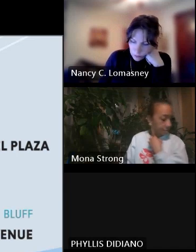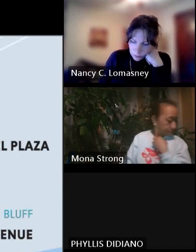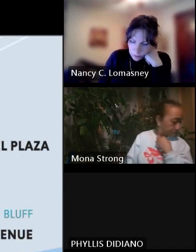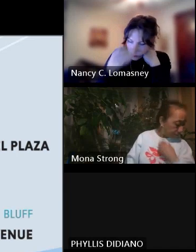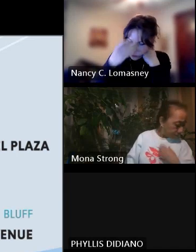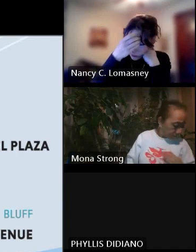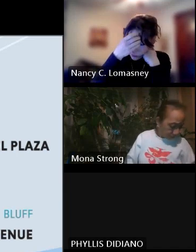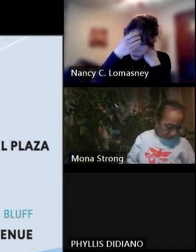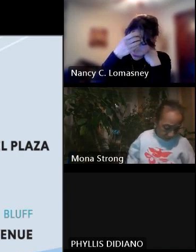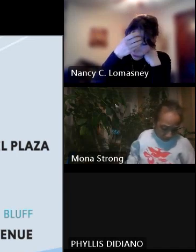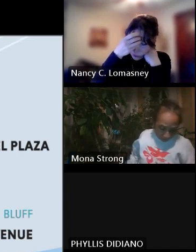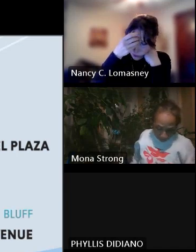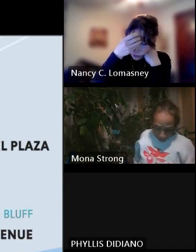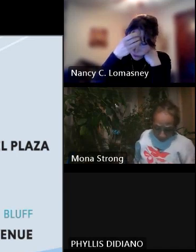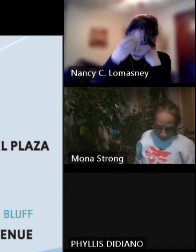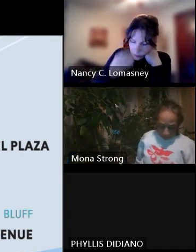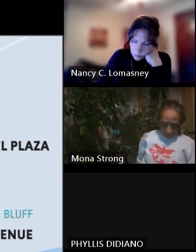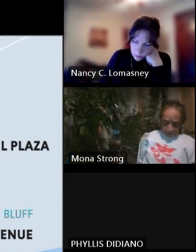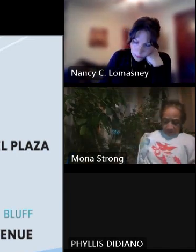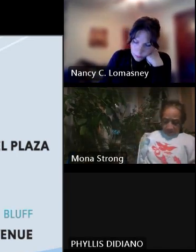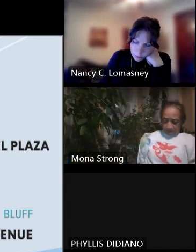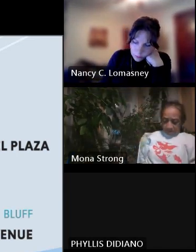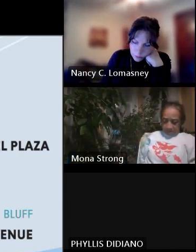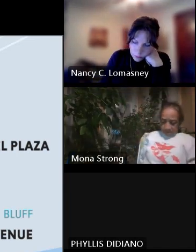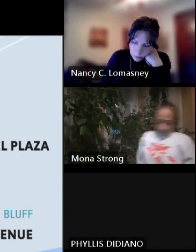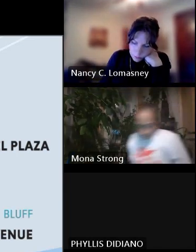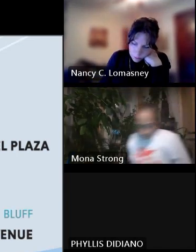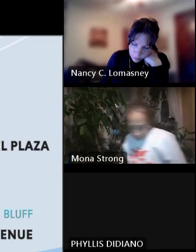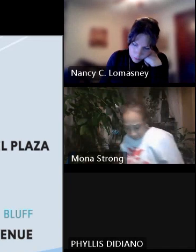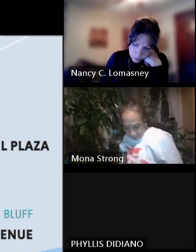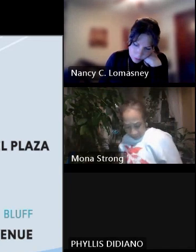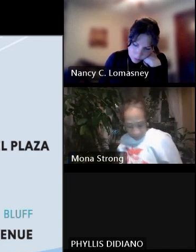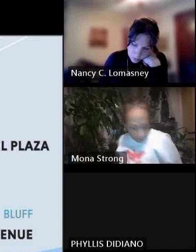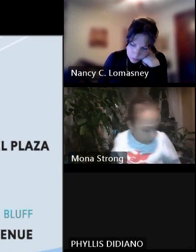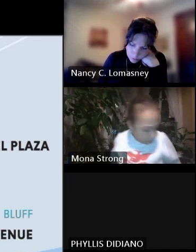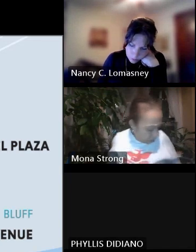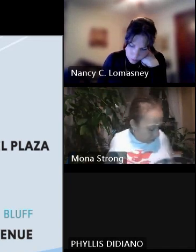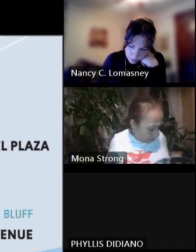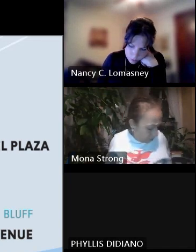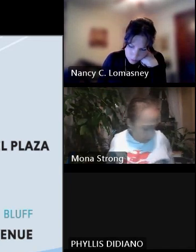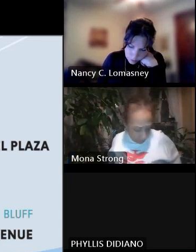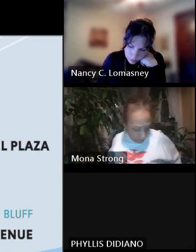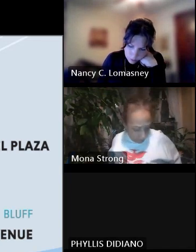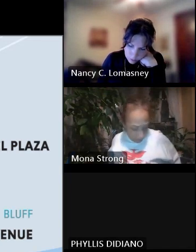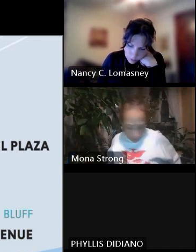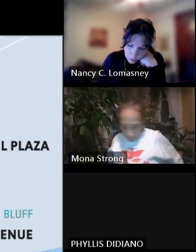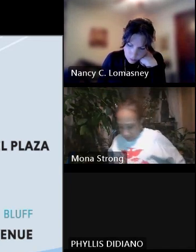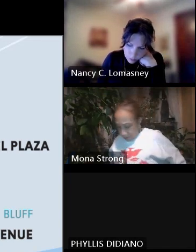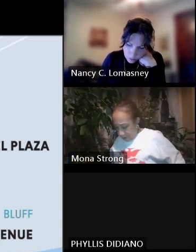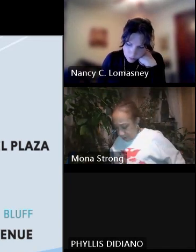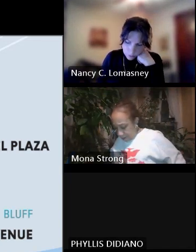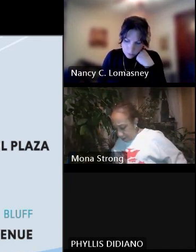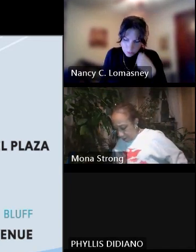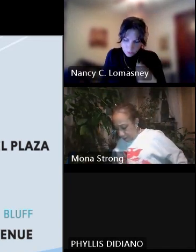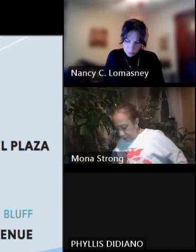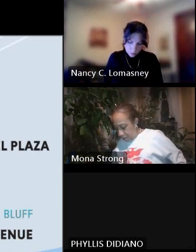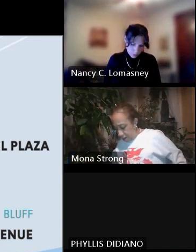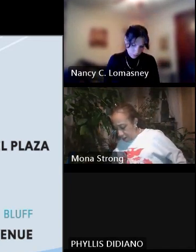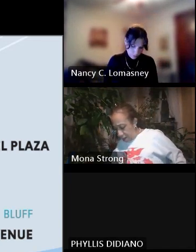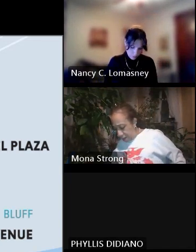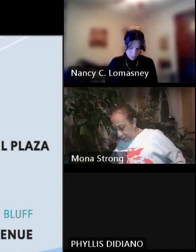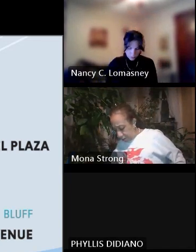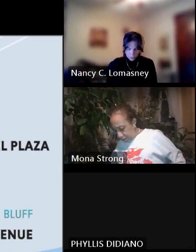you. So I can still kind of utilize any, but like I'm thinking about taking the 36 and that won't be affected for a while